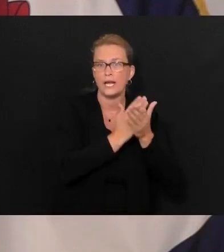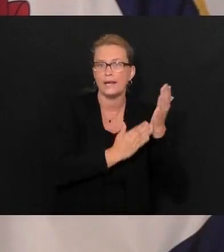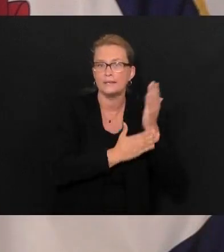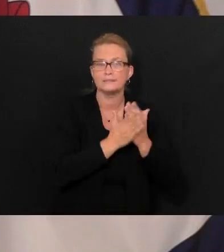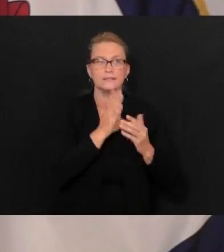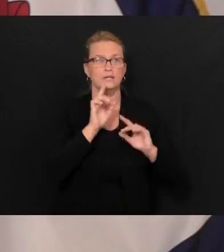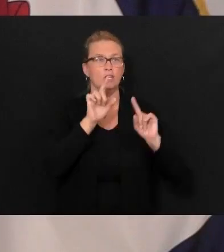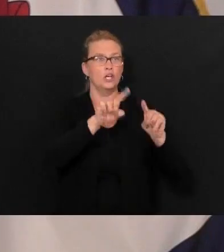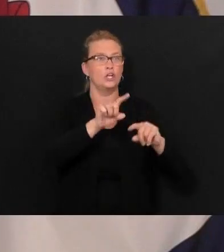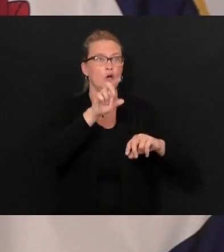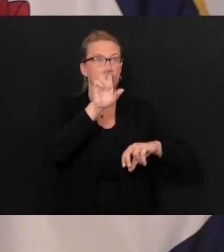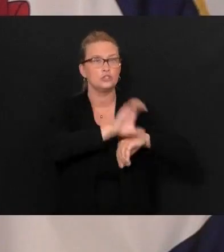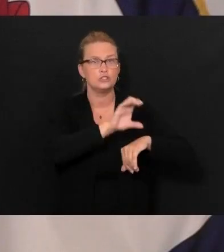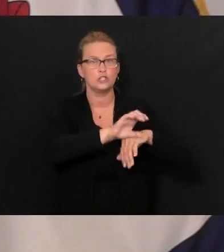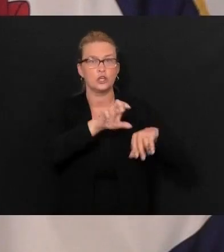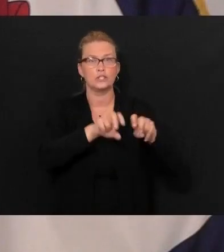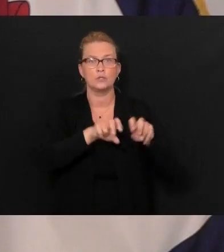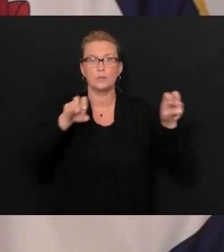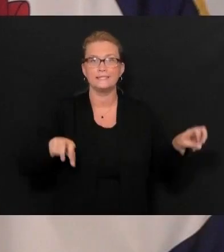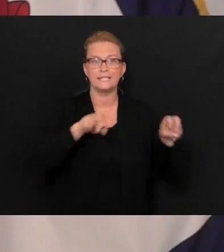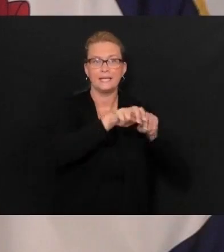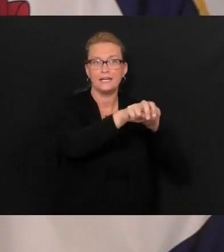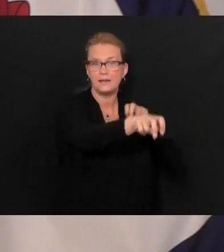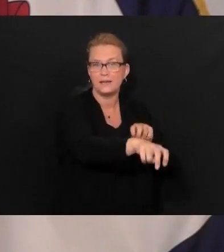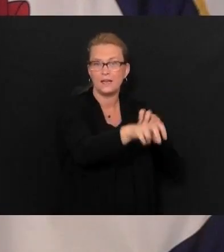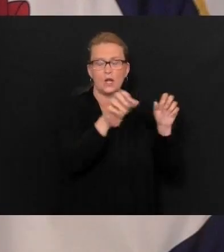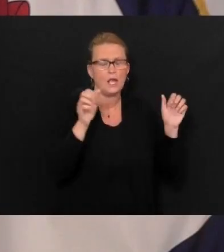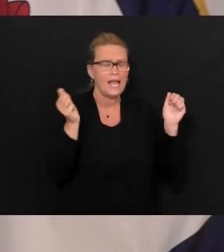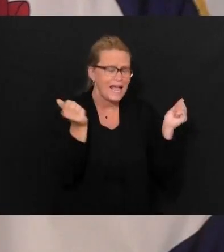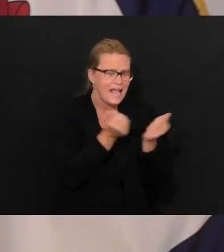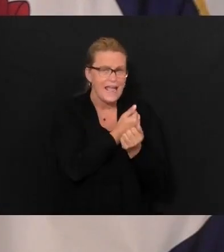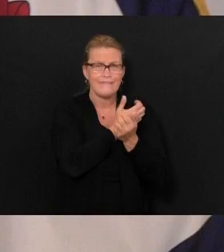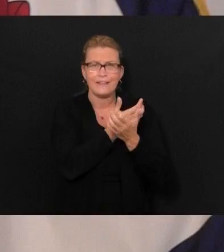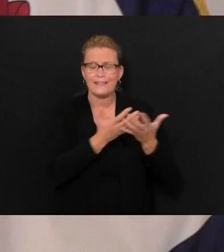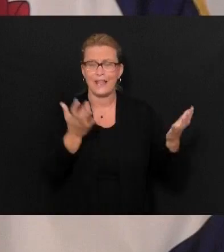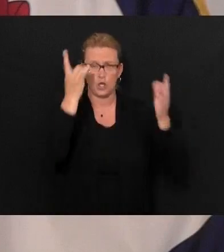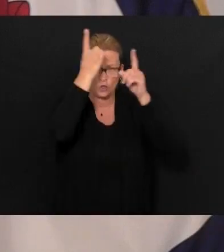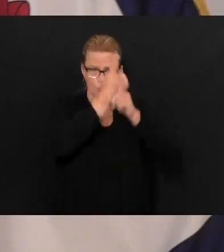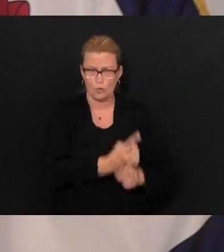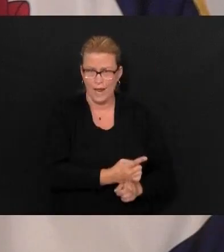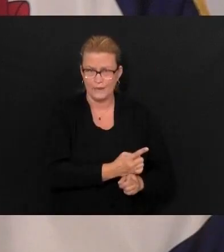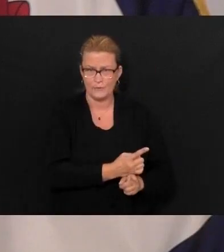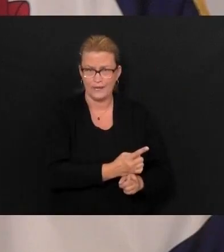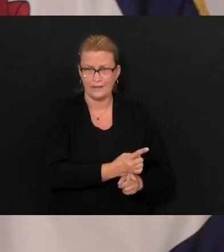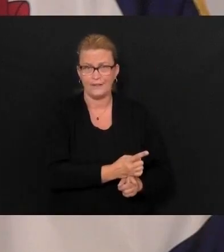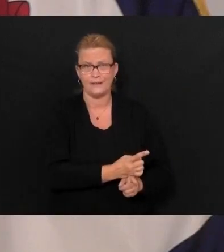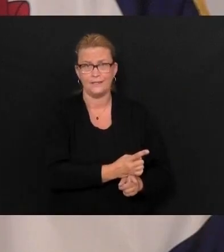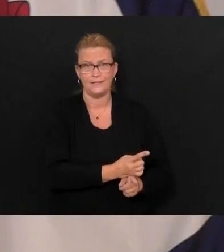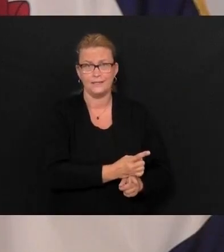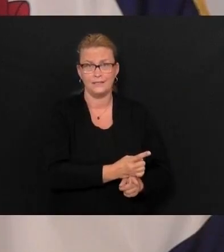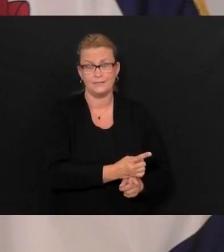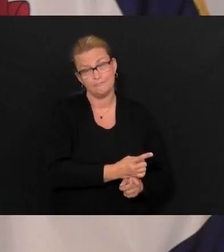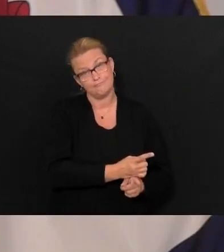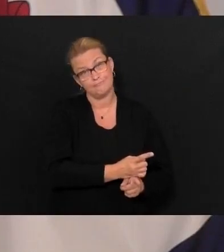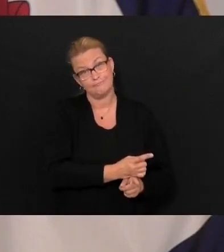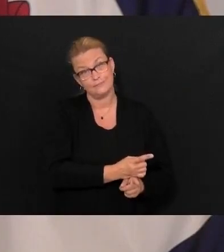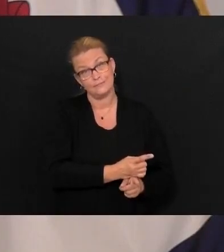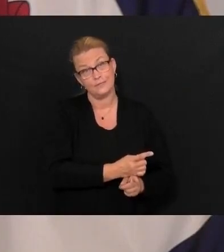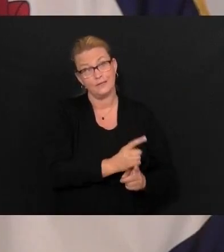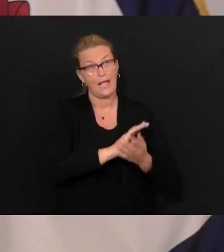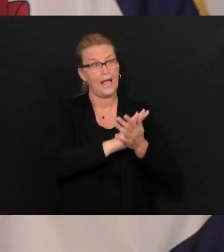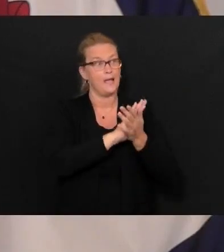set pews in between us, and we absolutely do all the right things, and lo and behold, we get